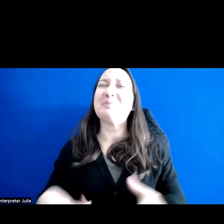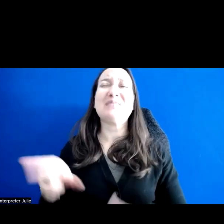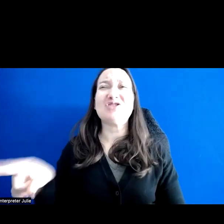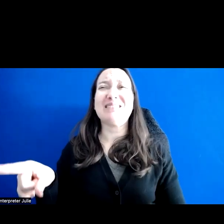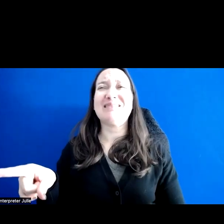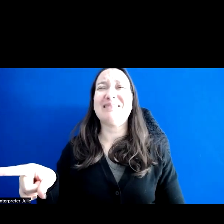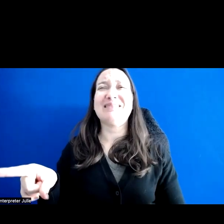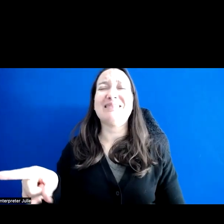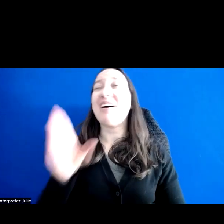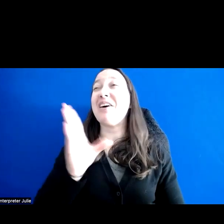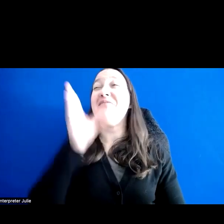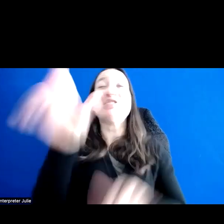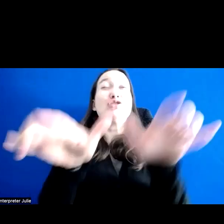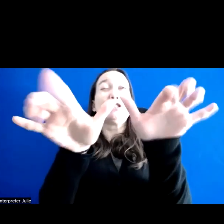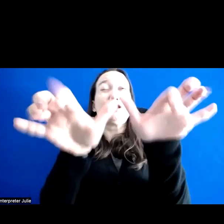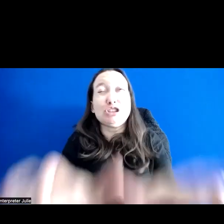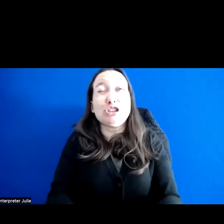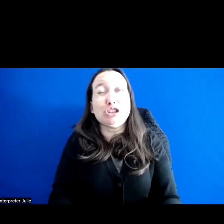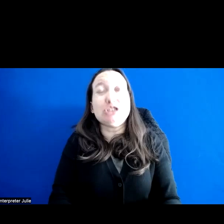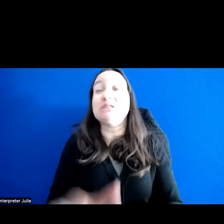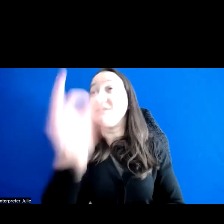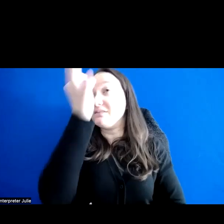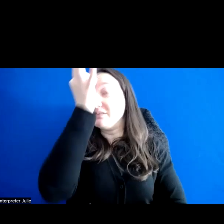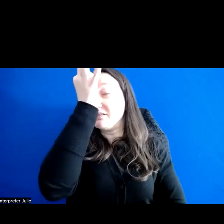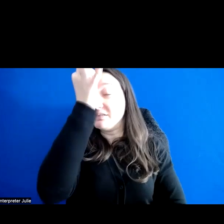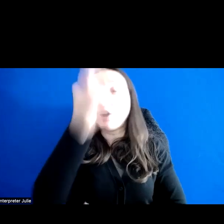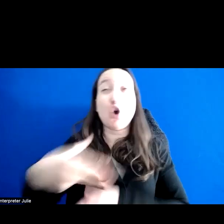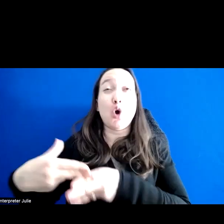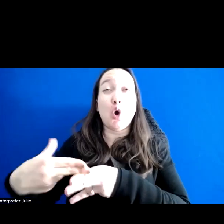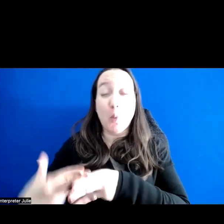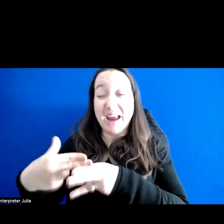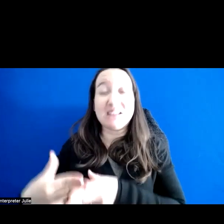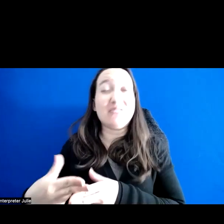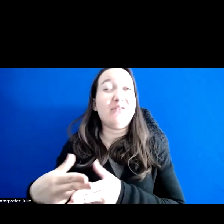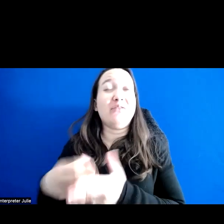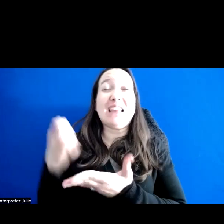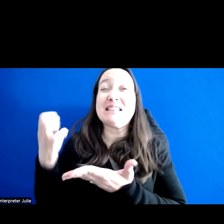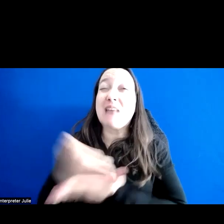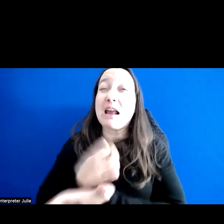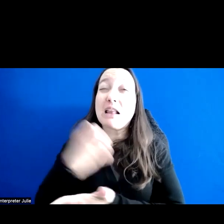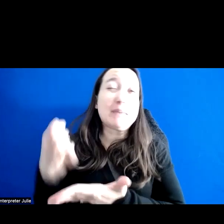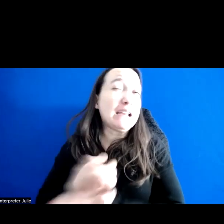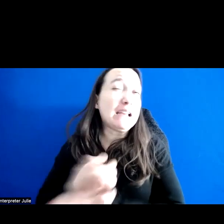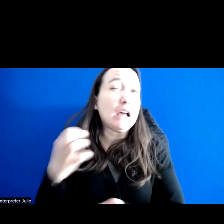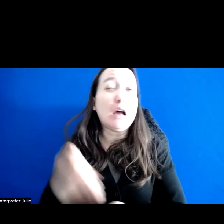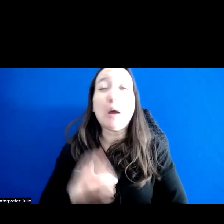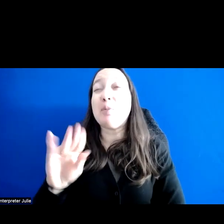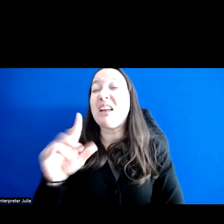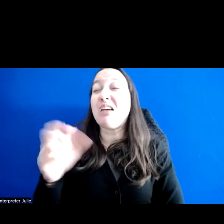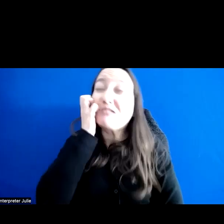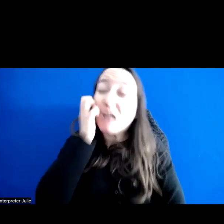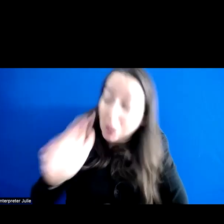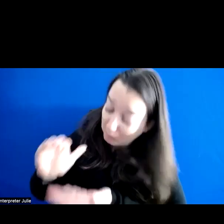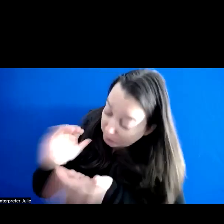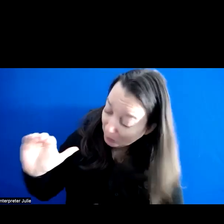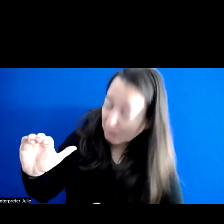she eventually produced was practically the weight of the Encyclopedia Britannica. It was